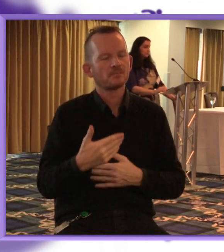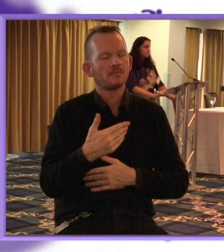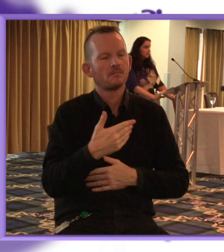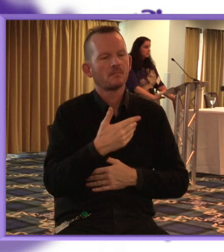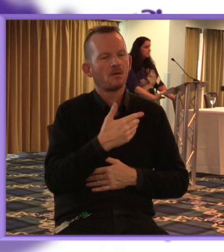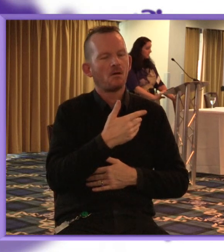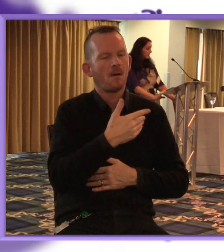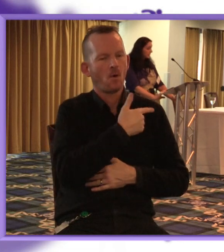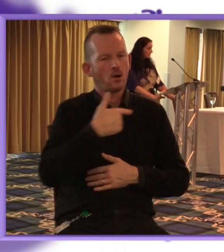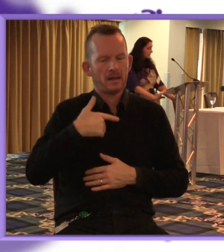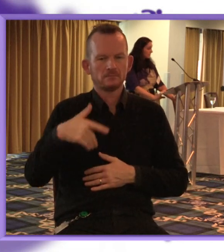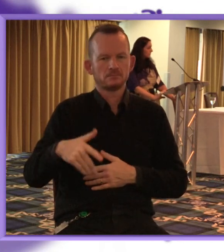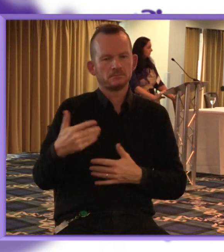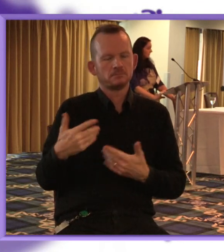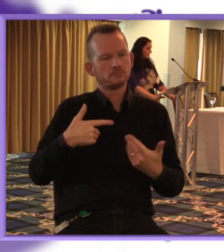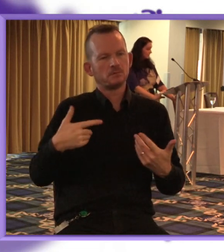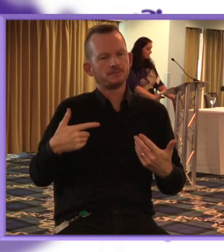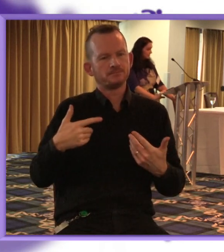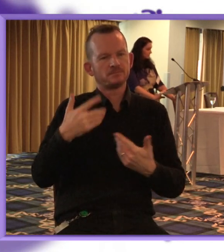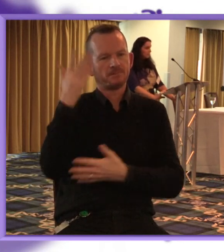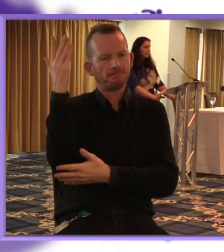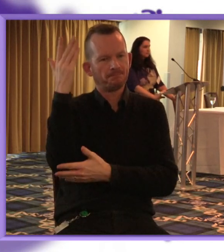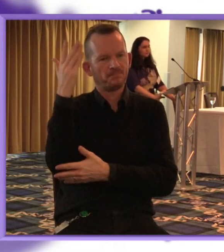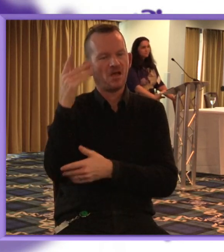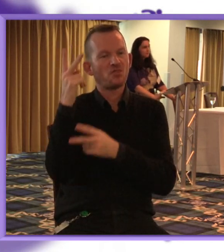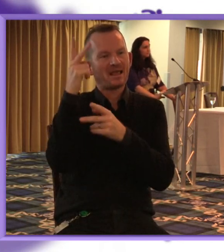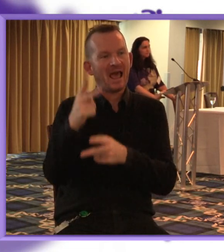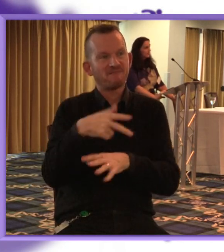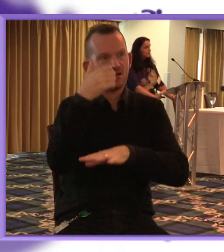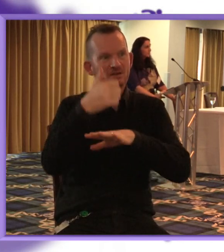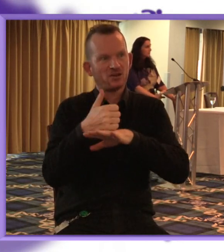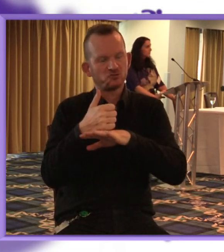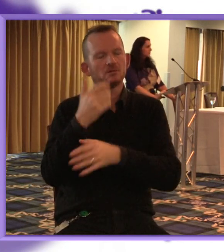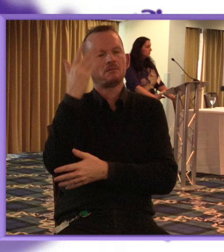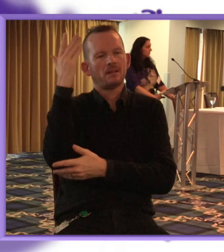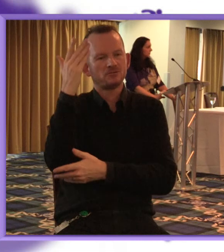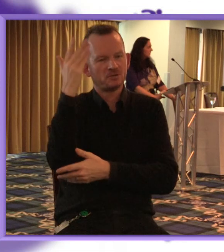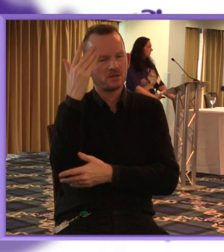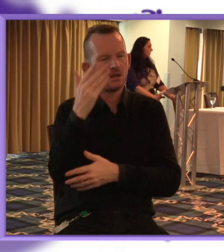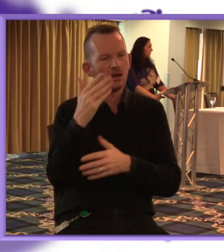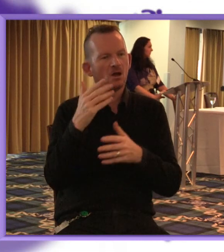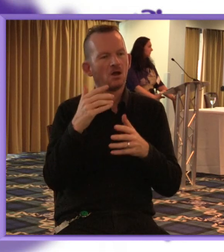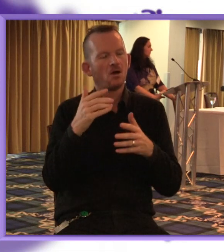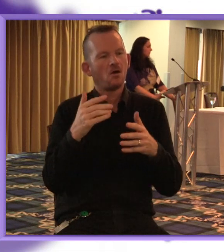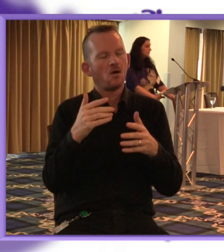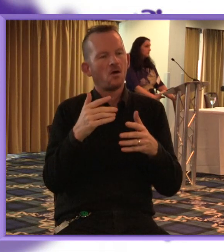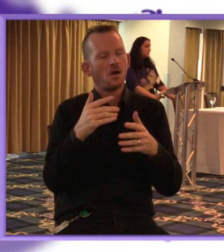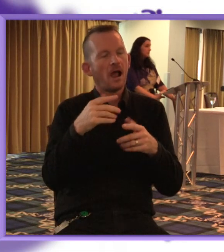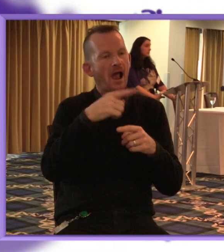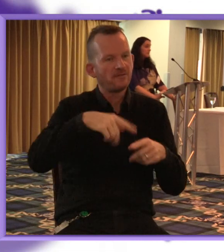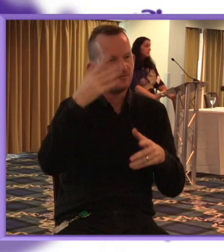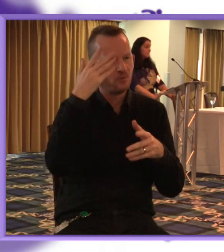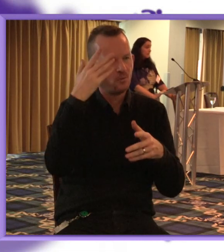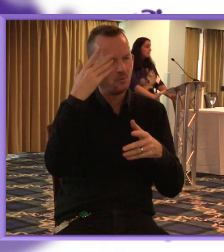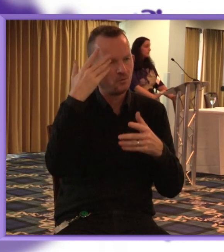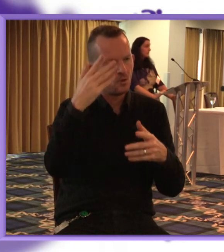were presented by the UK licence holder, the Point of Care Foundation. Many of you will know what Schwartz rounds are, but very briefly, for those of you who